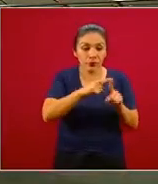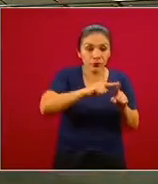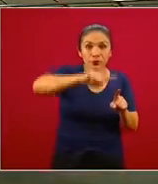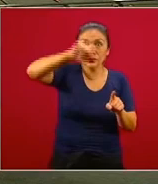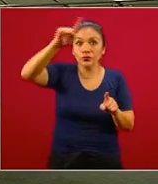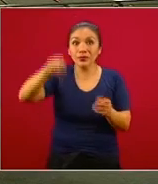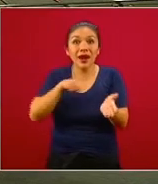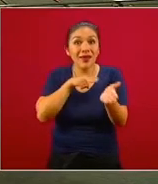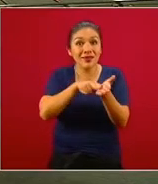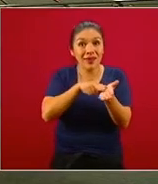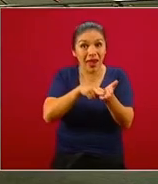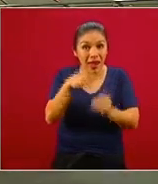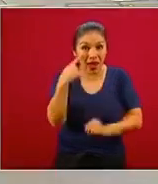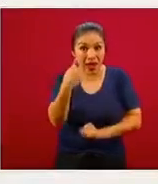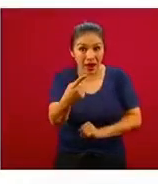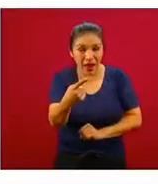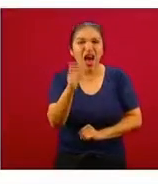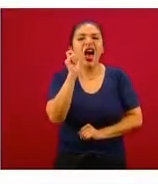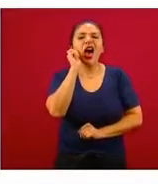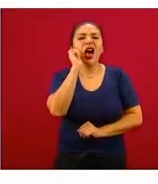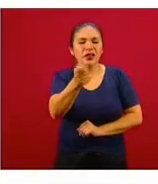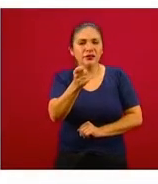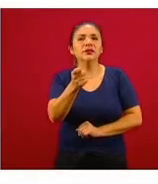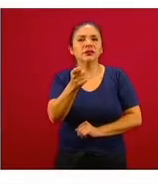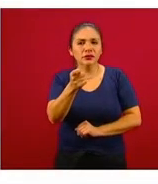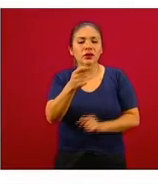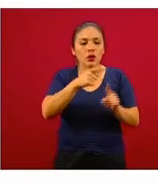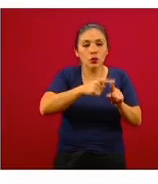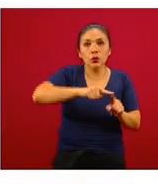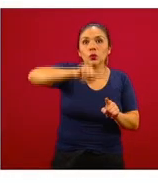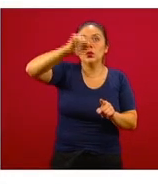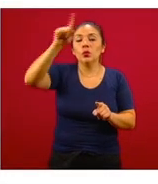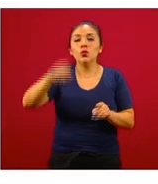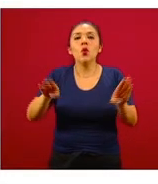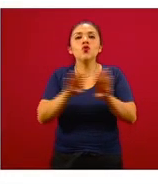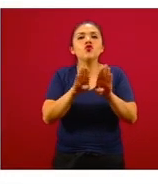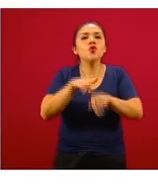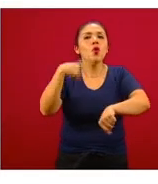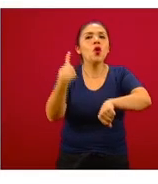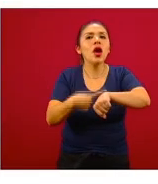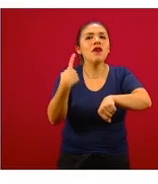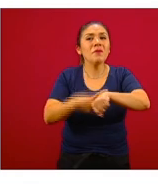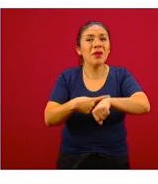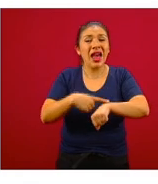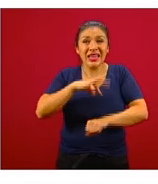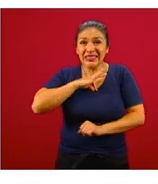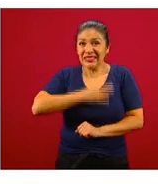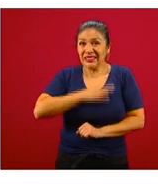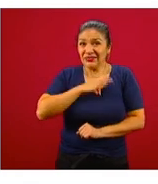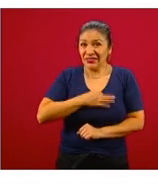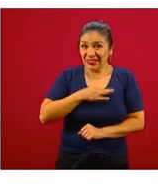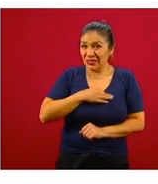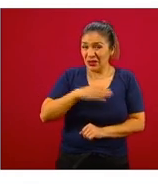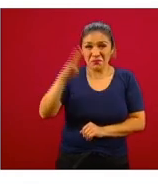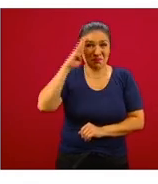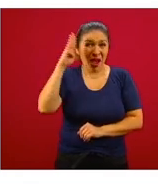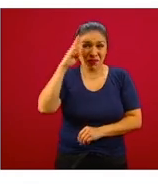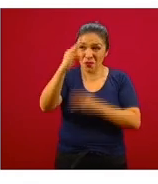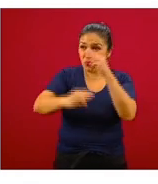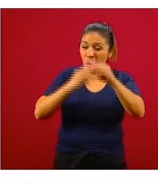to attenuate the consequences, to mitigate the effects of this pandemic. So here